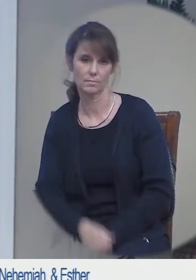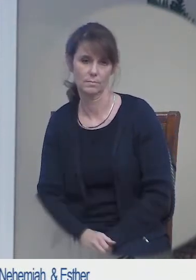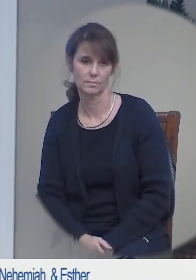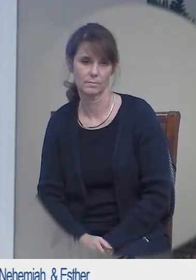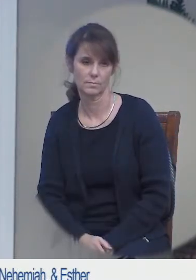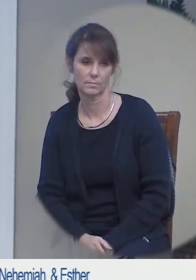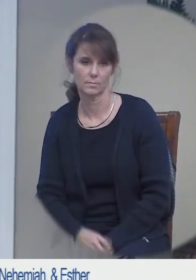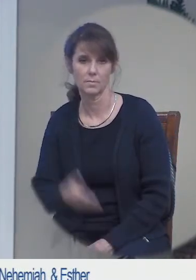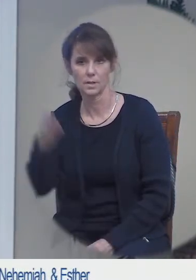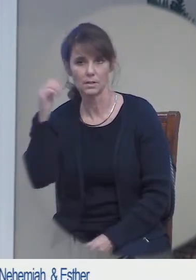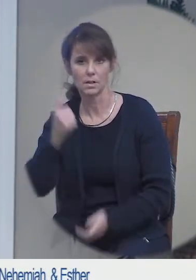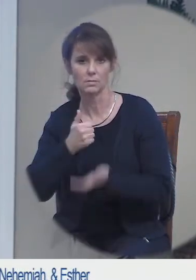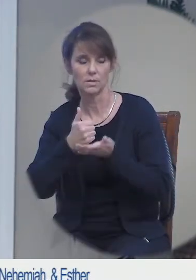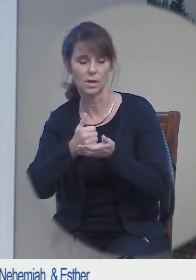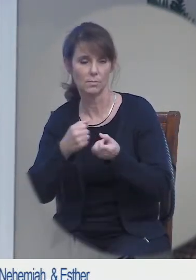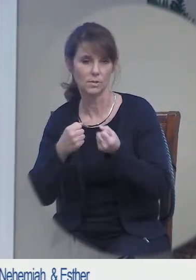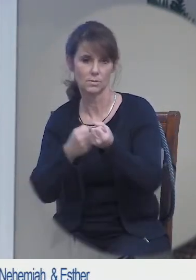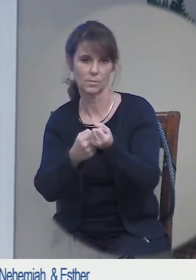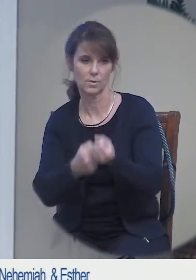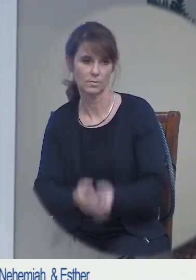Got just a little bit of